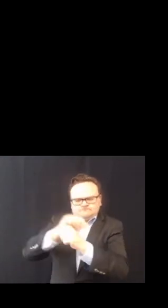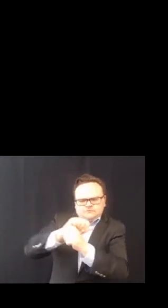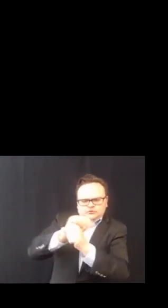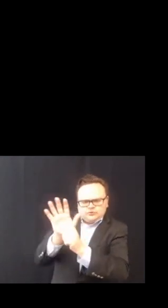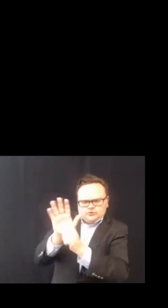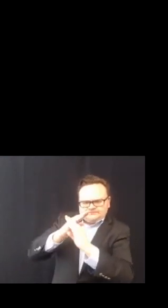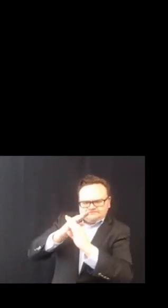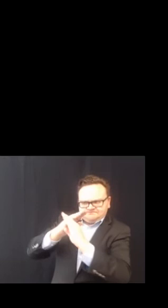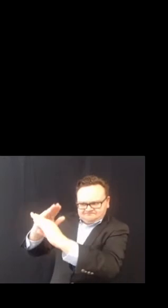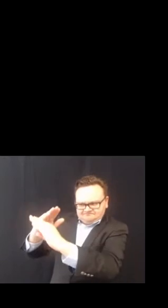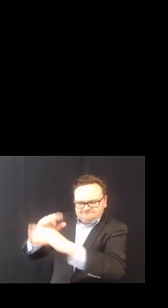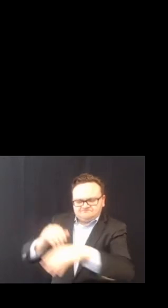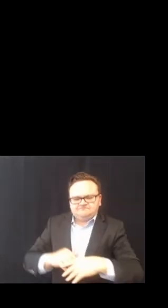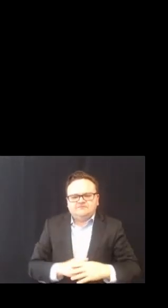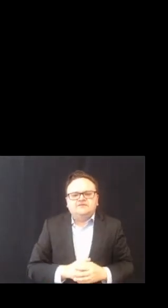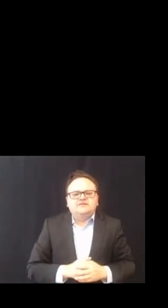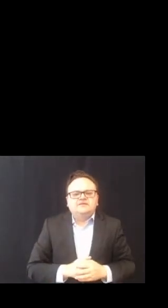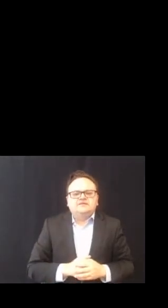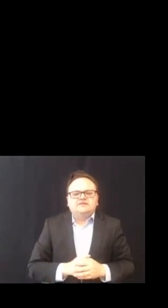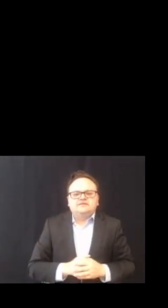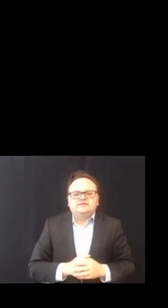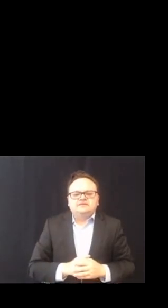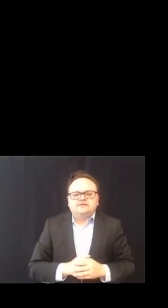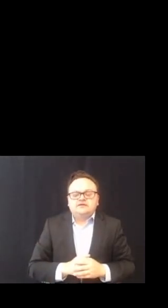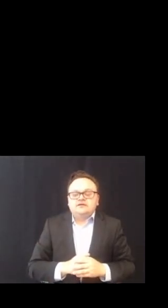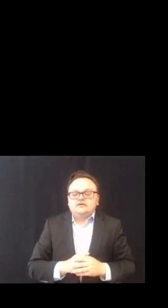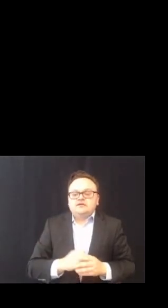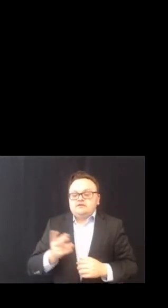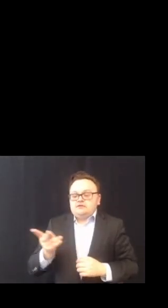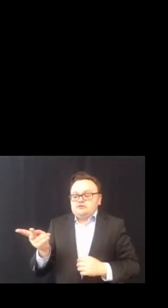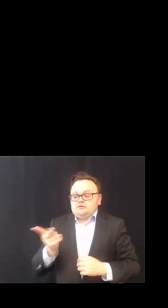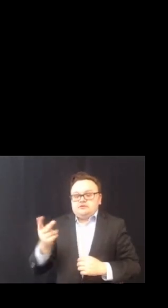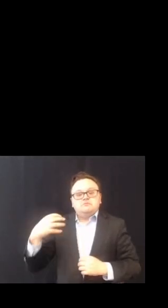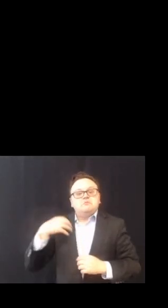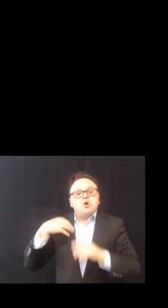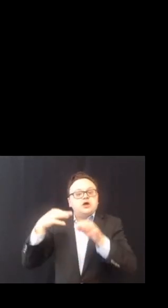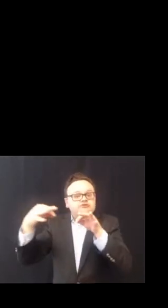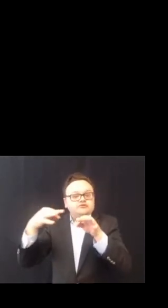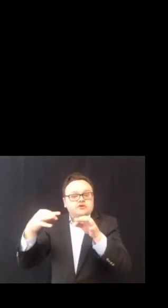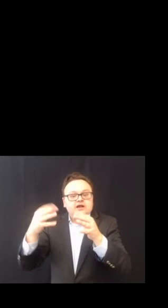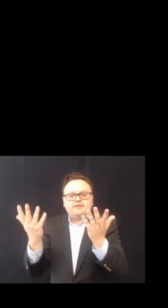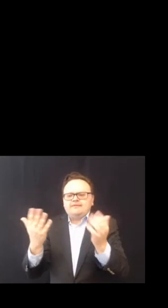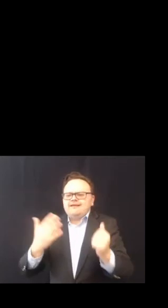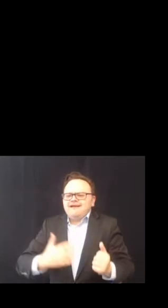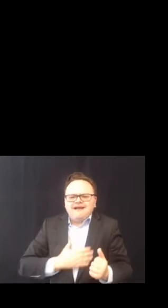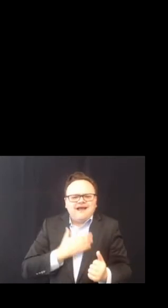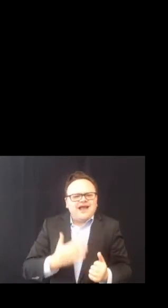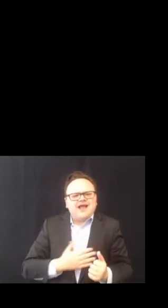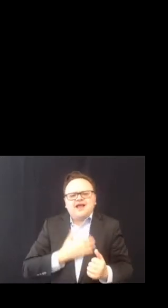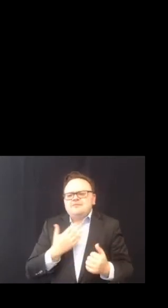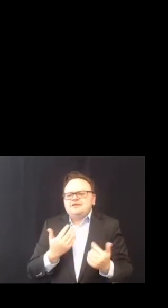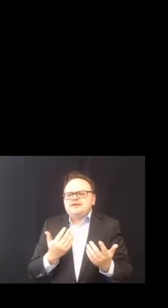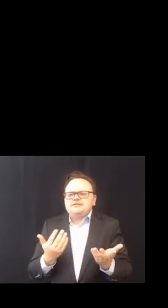control. These employees are described as bubbly, happy, and providing a wonderful